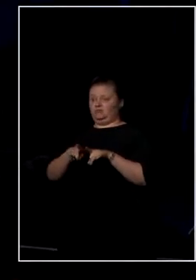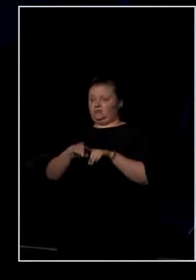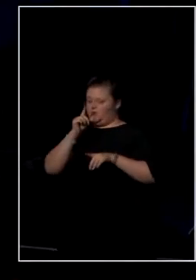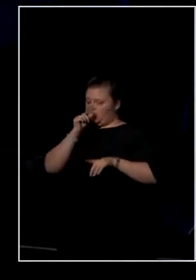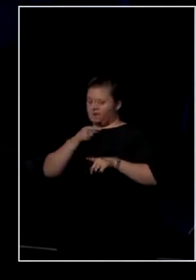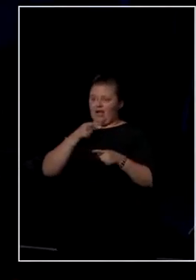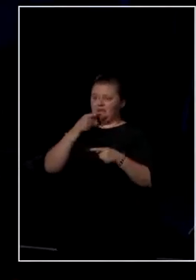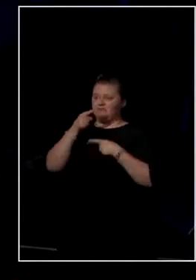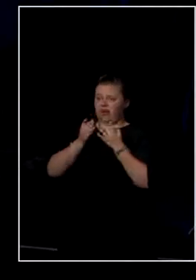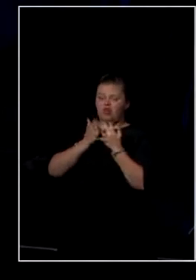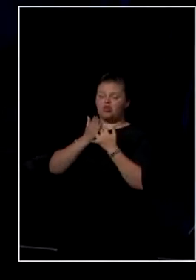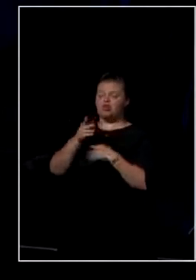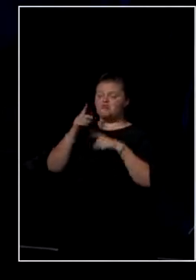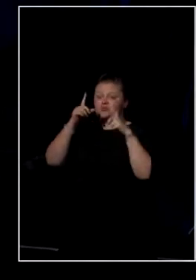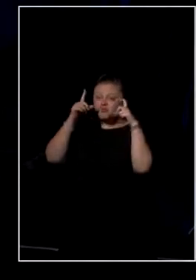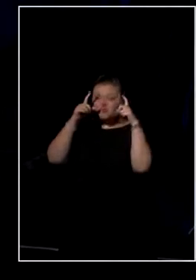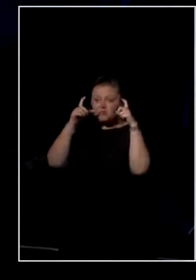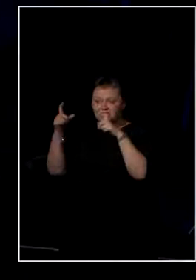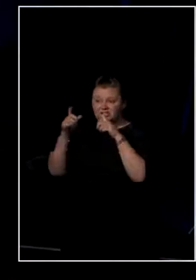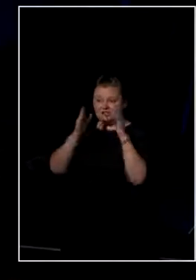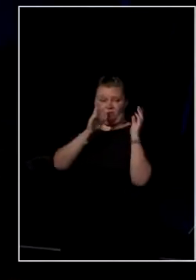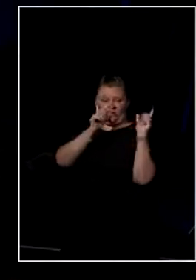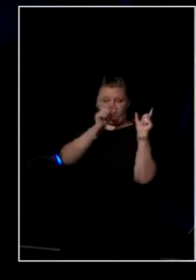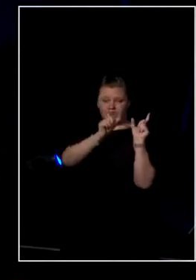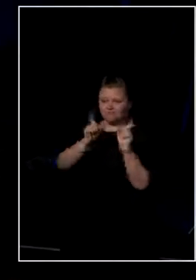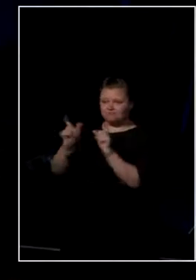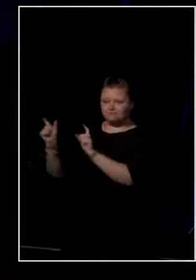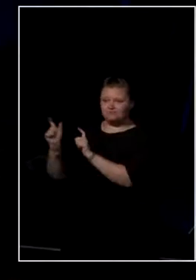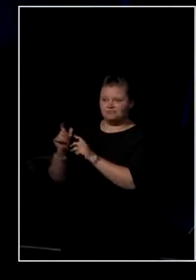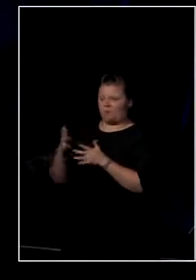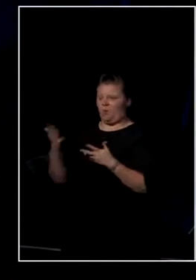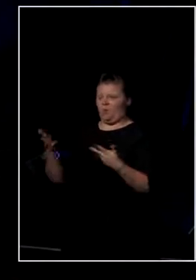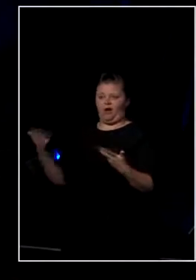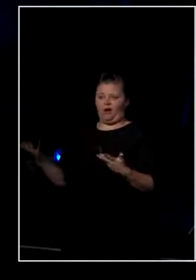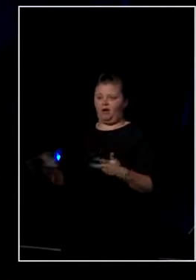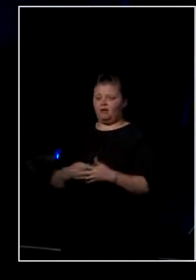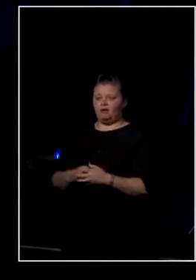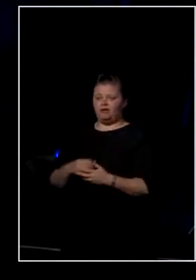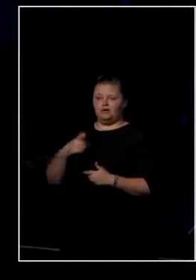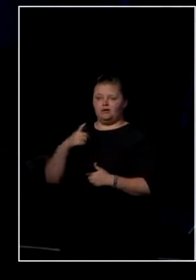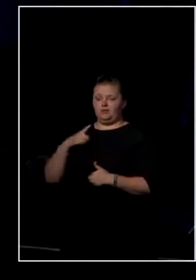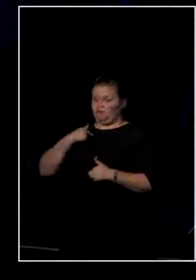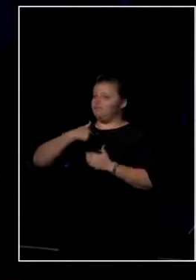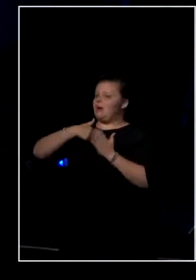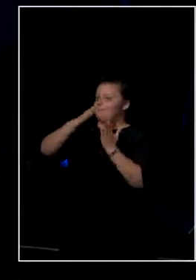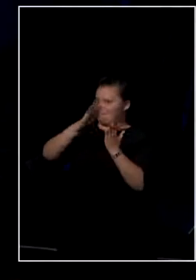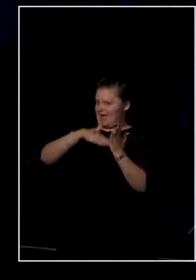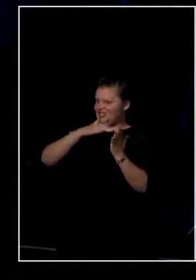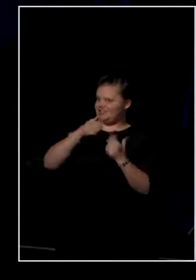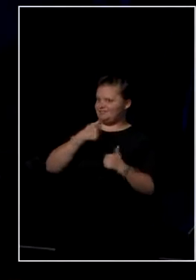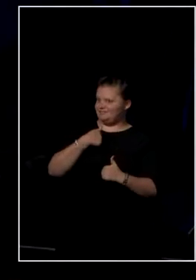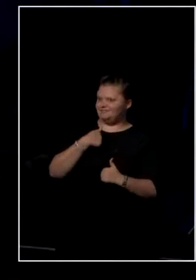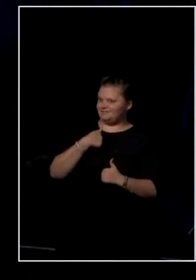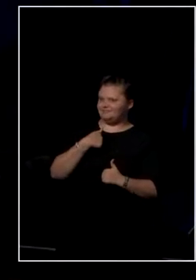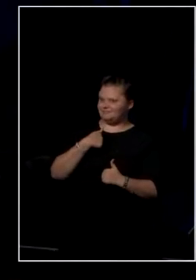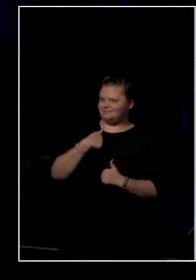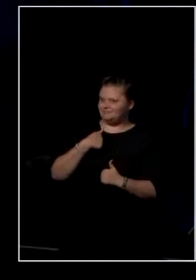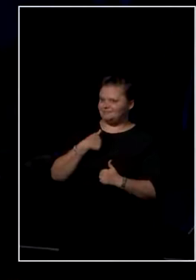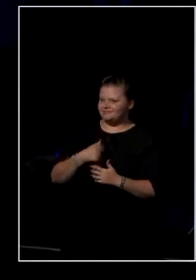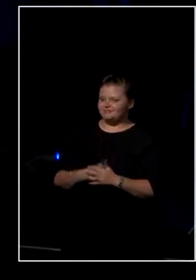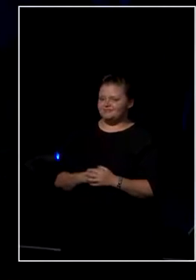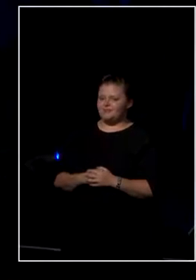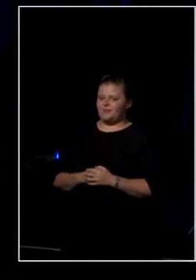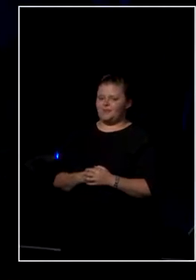their stories by pictures or that, because, you know, I do painting, I've got to do painting,